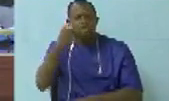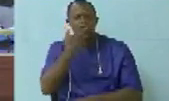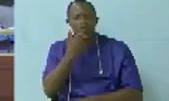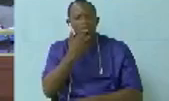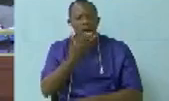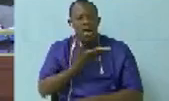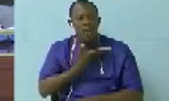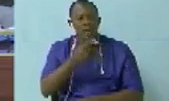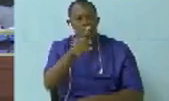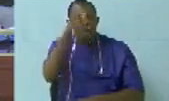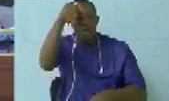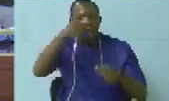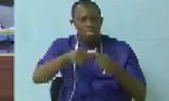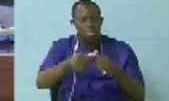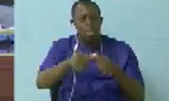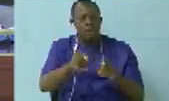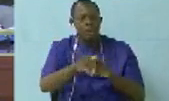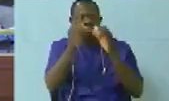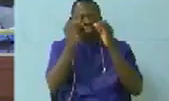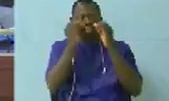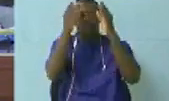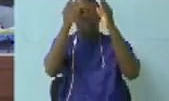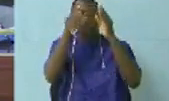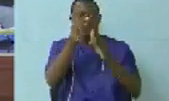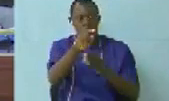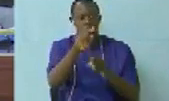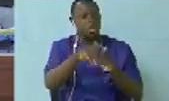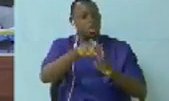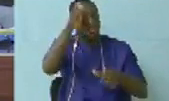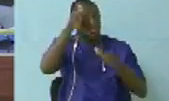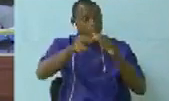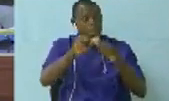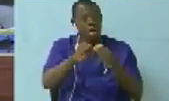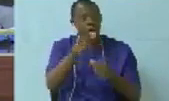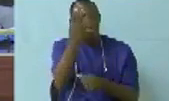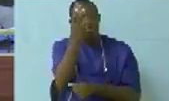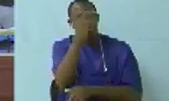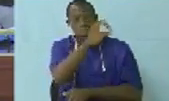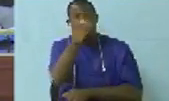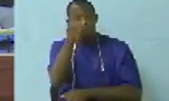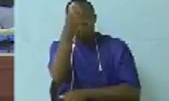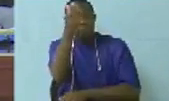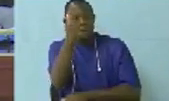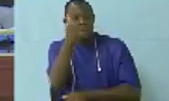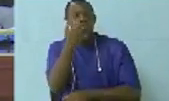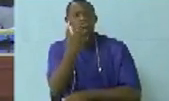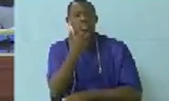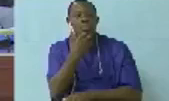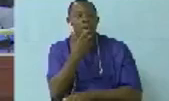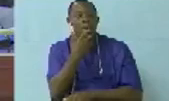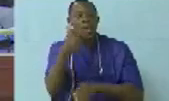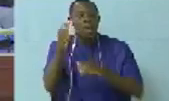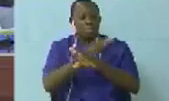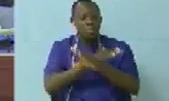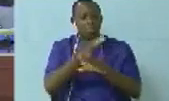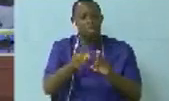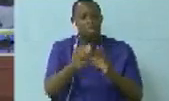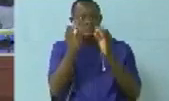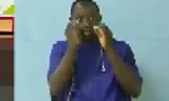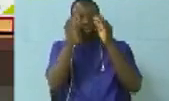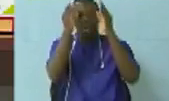It's surprising you're able to remember a 2006 number or 2006 numbers.